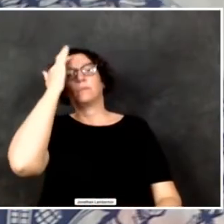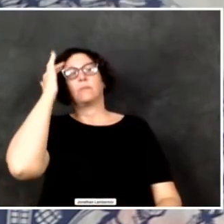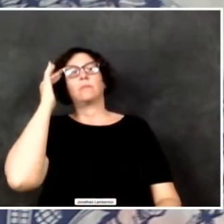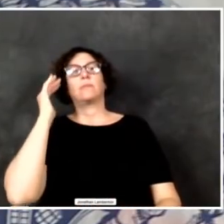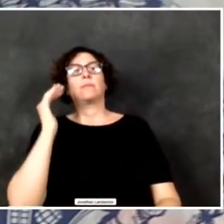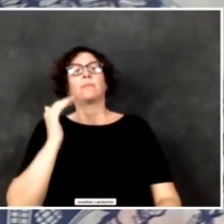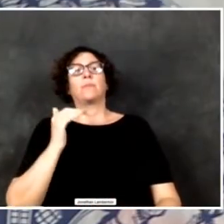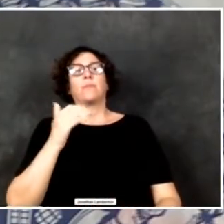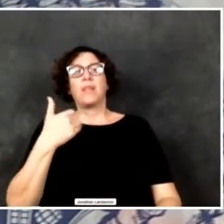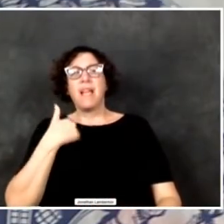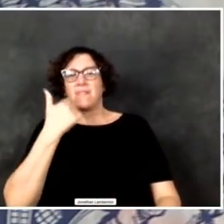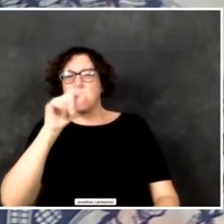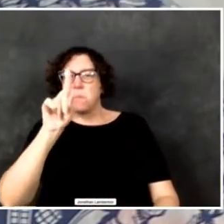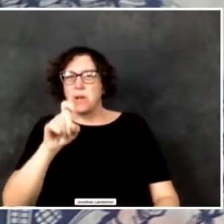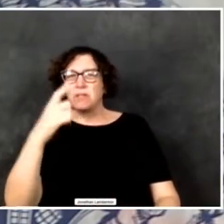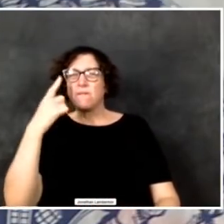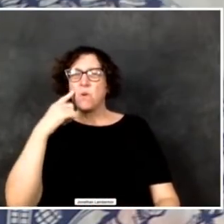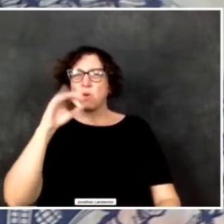point?